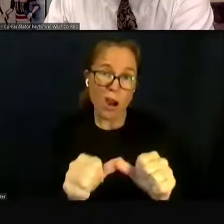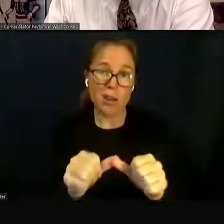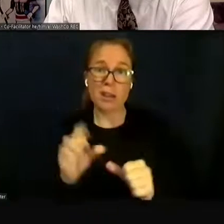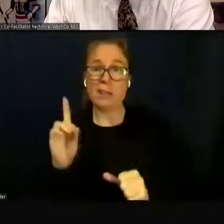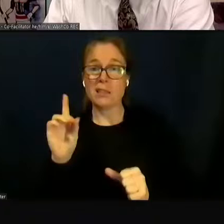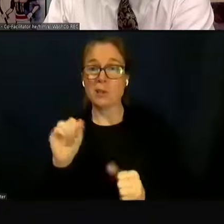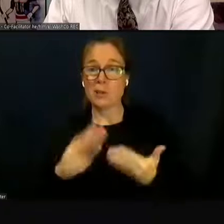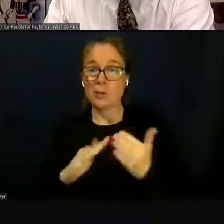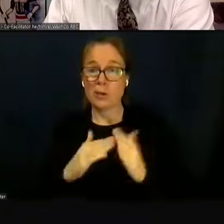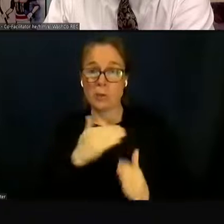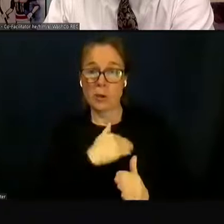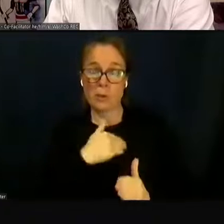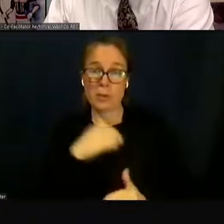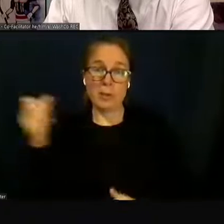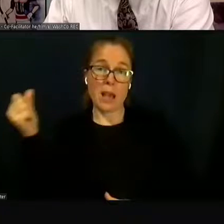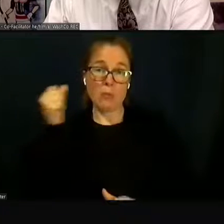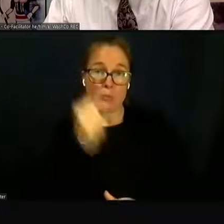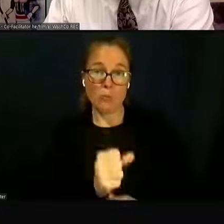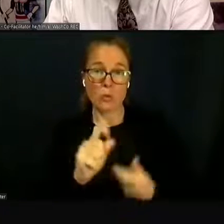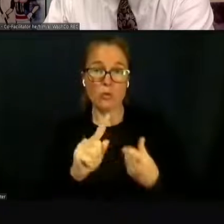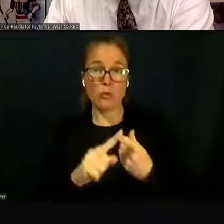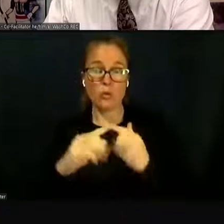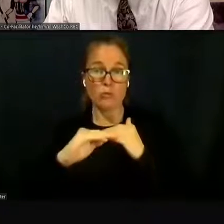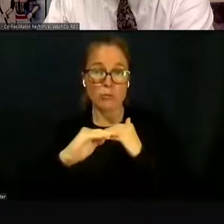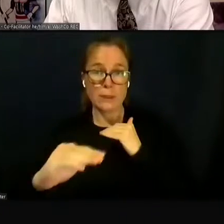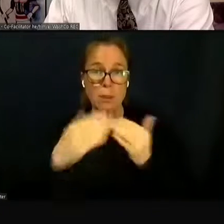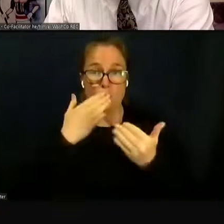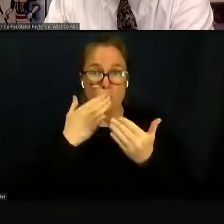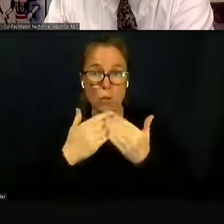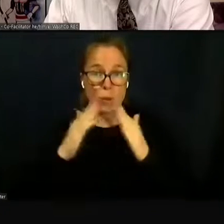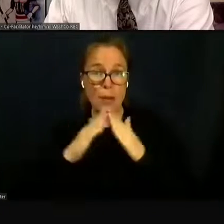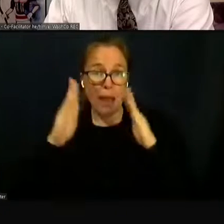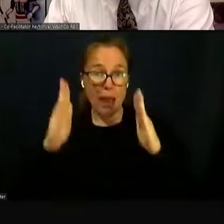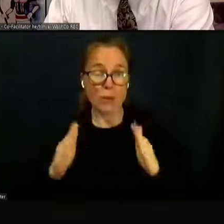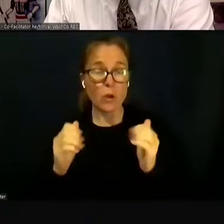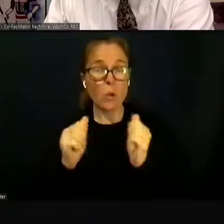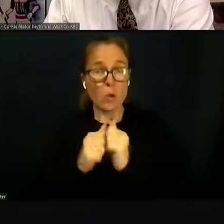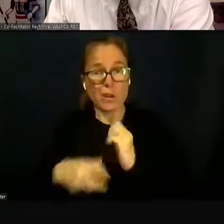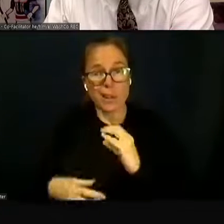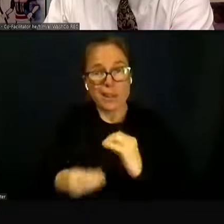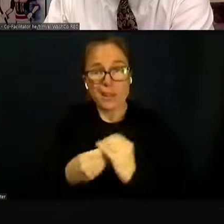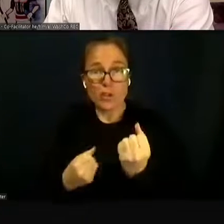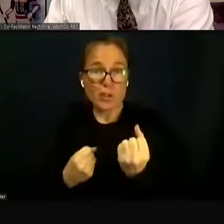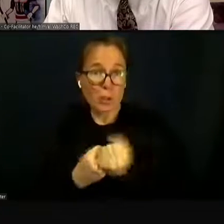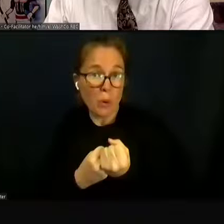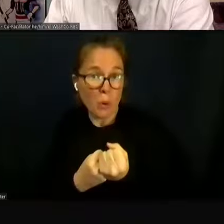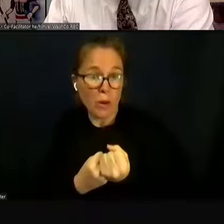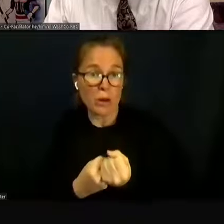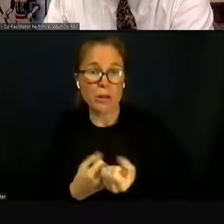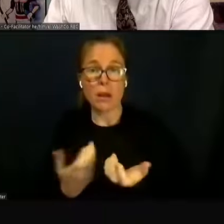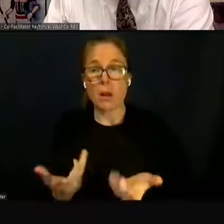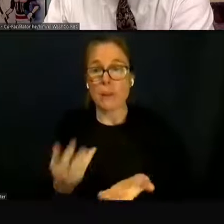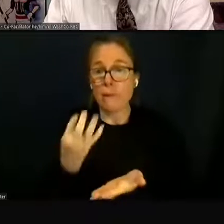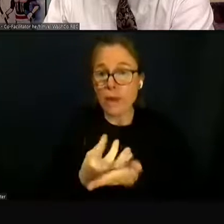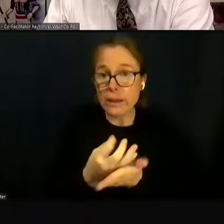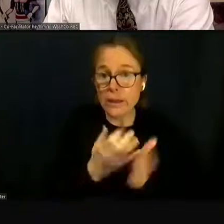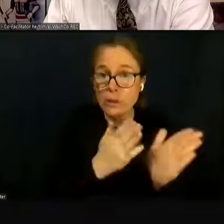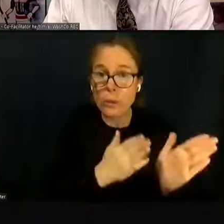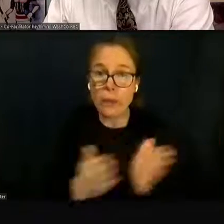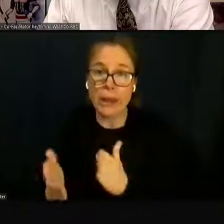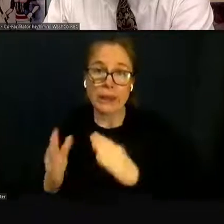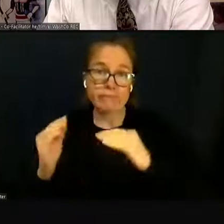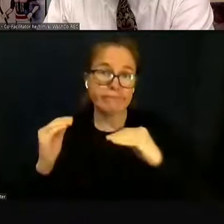get them into stable housing with the support they need, whether it's on financial planning and